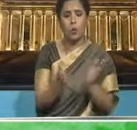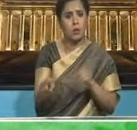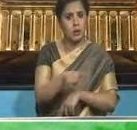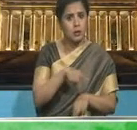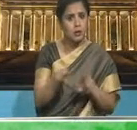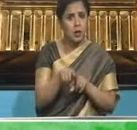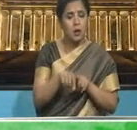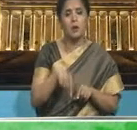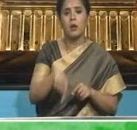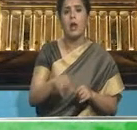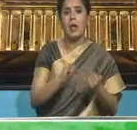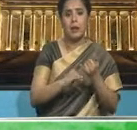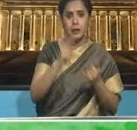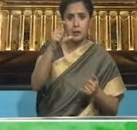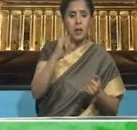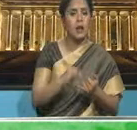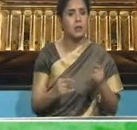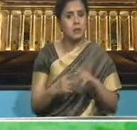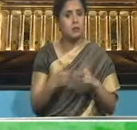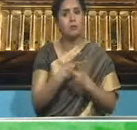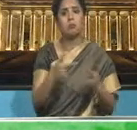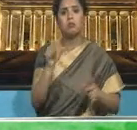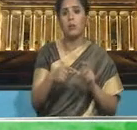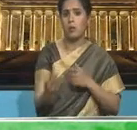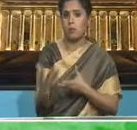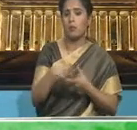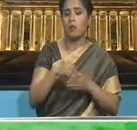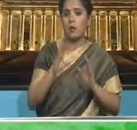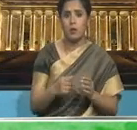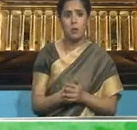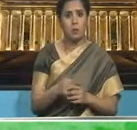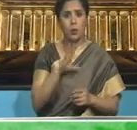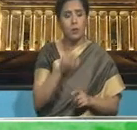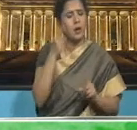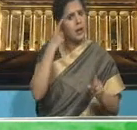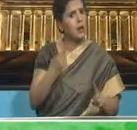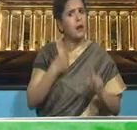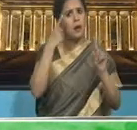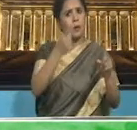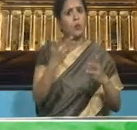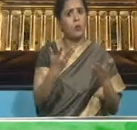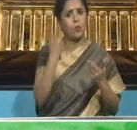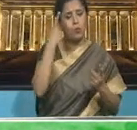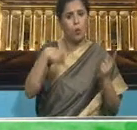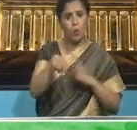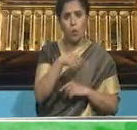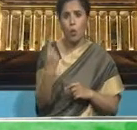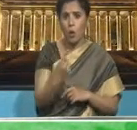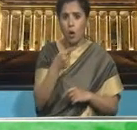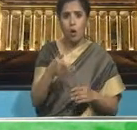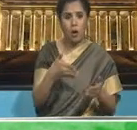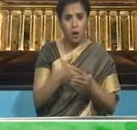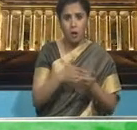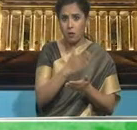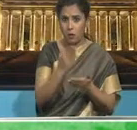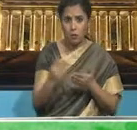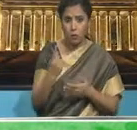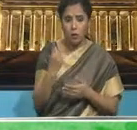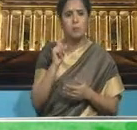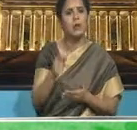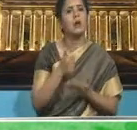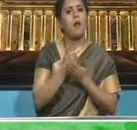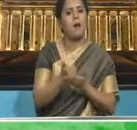the scheduled caste and scheduled tribes. In fact, the aim is not only to remove hurdles and help them